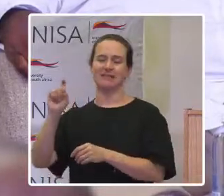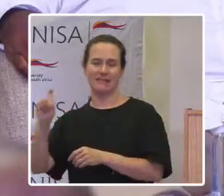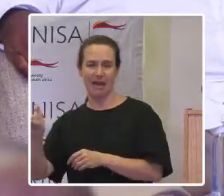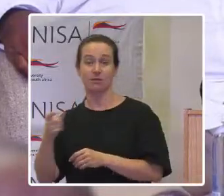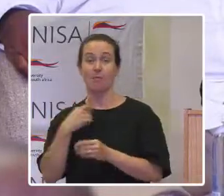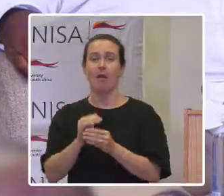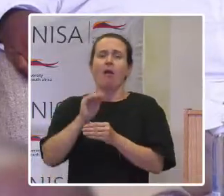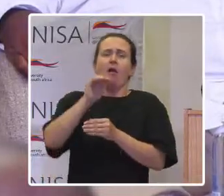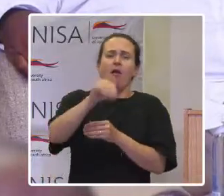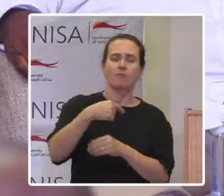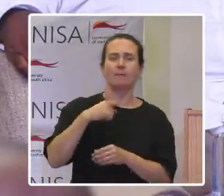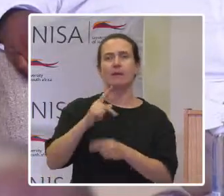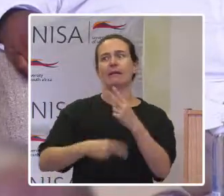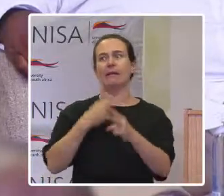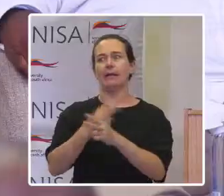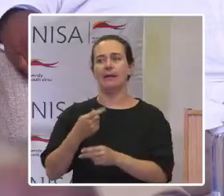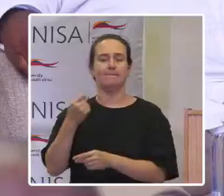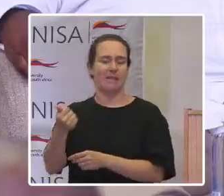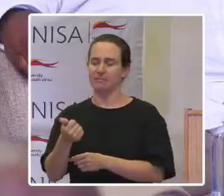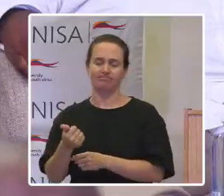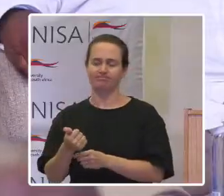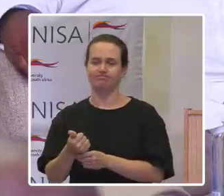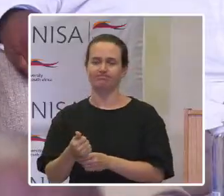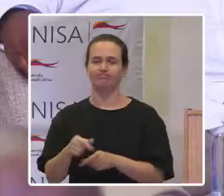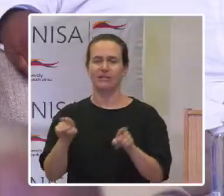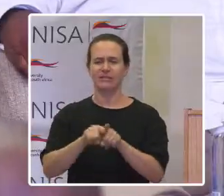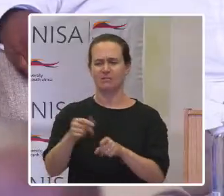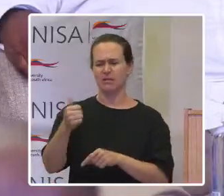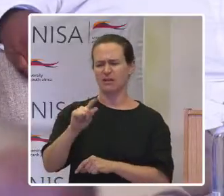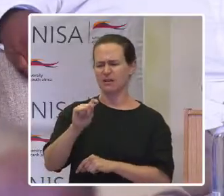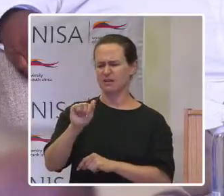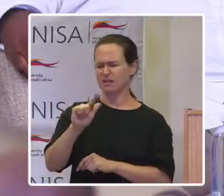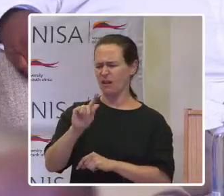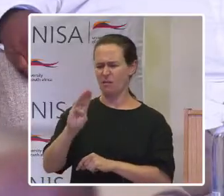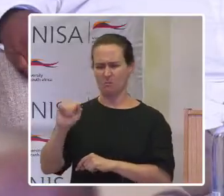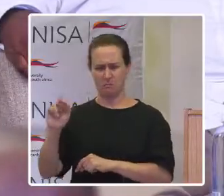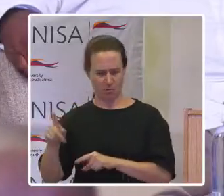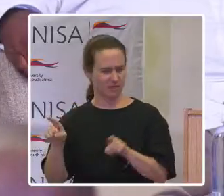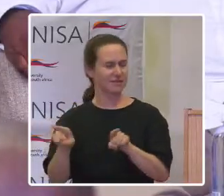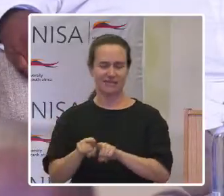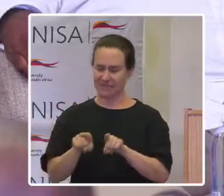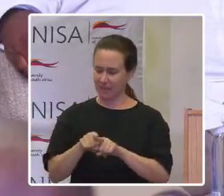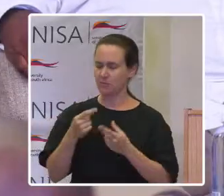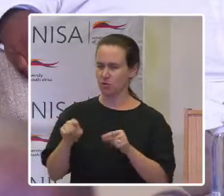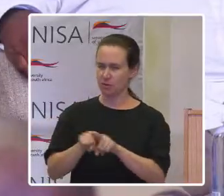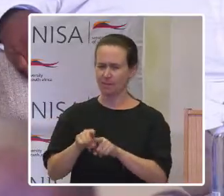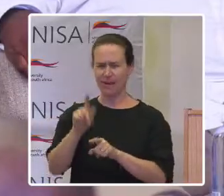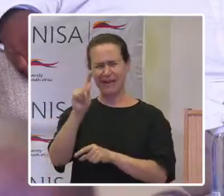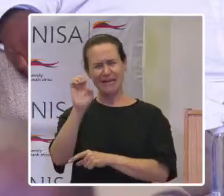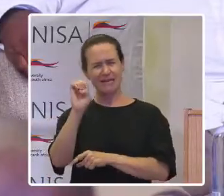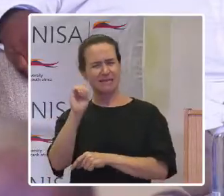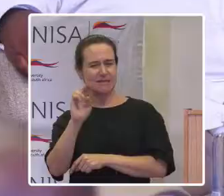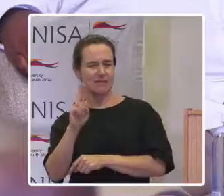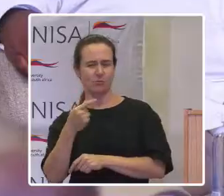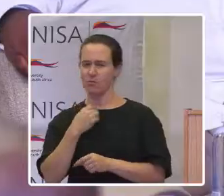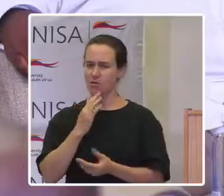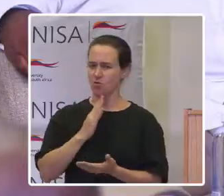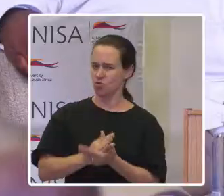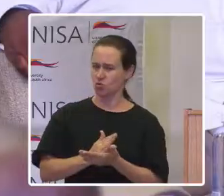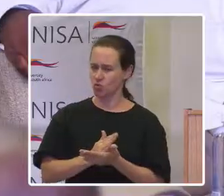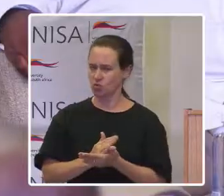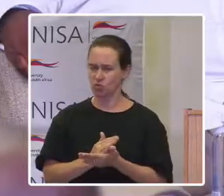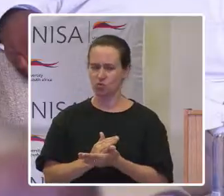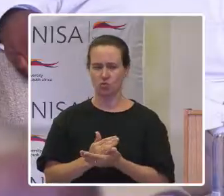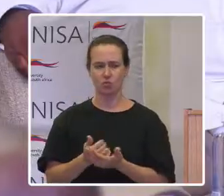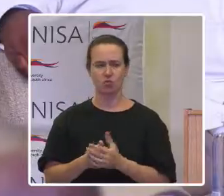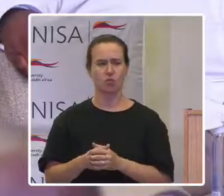it afterwards. And also Taobao, they are also doing that. I'm not sure about Temu that much, but these